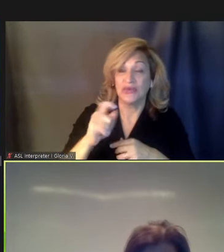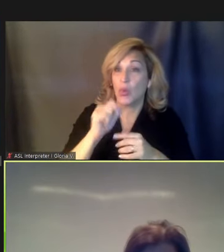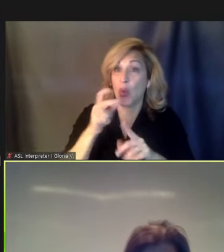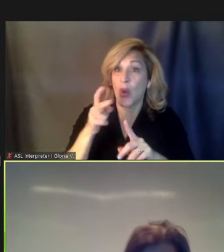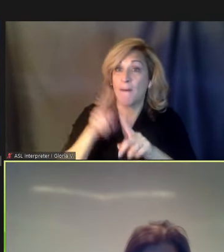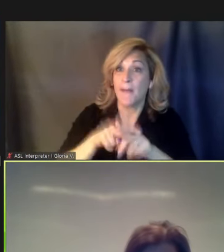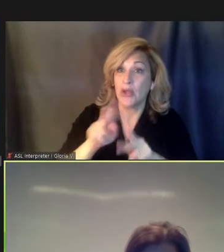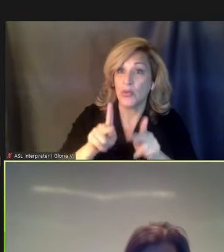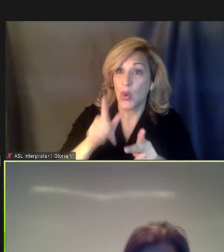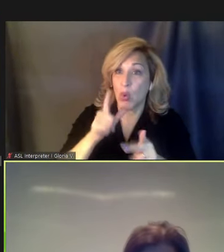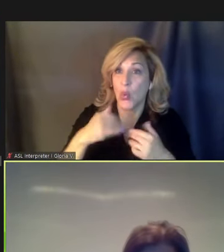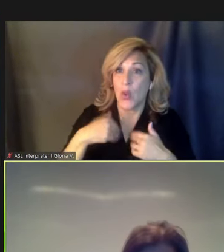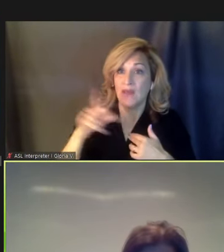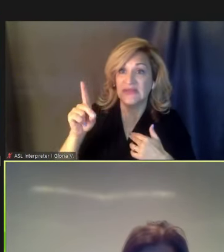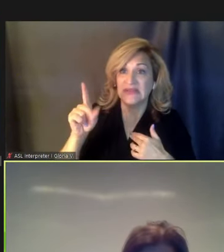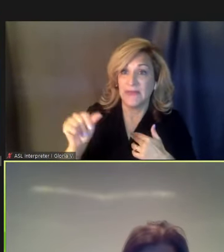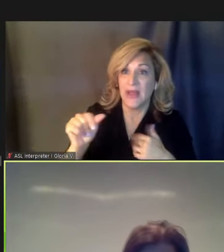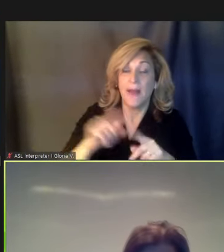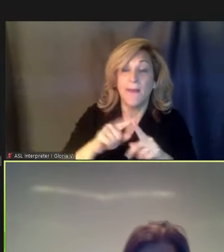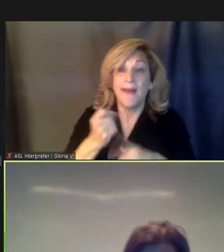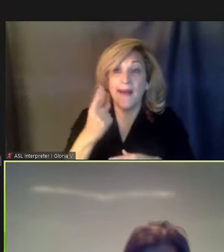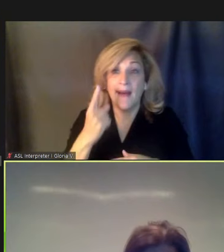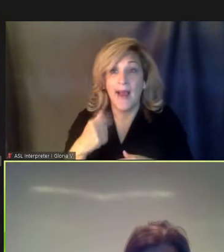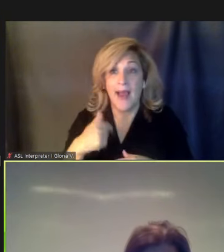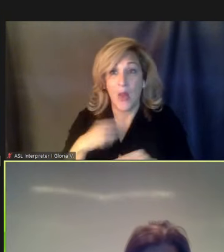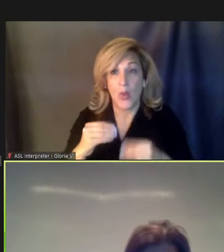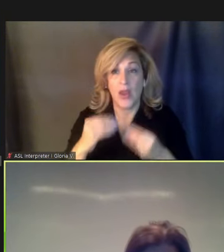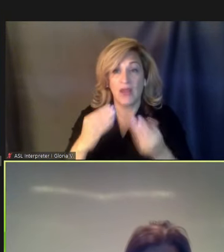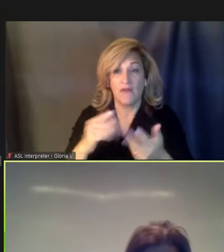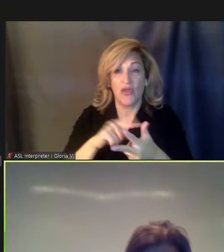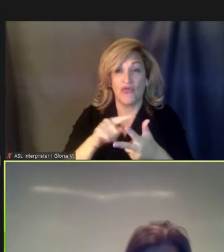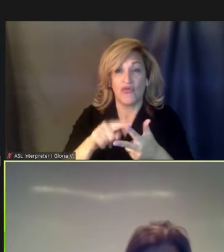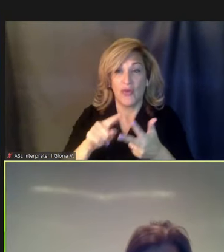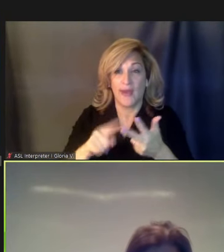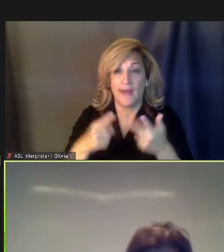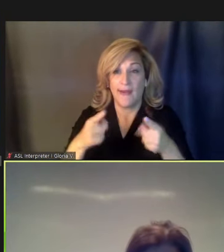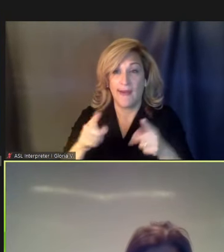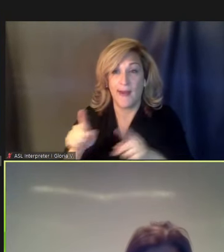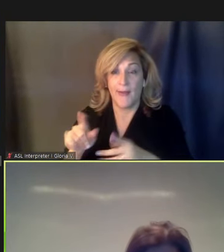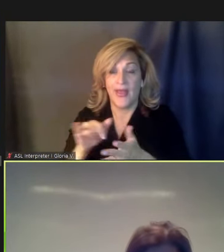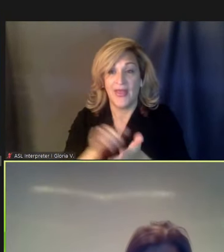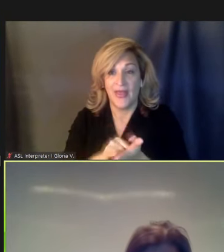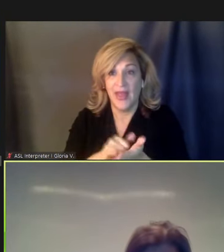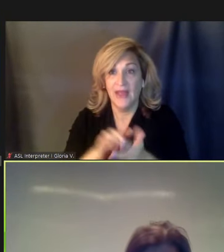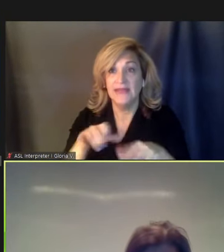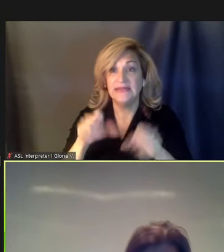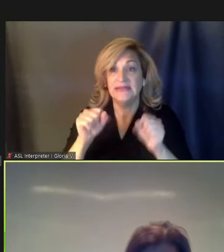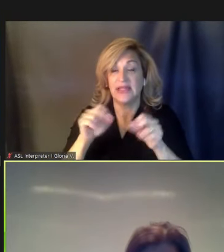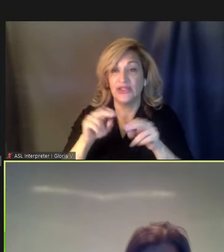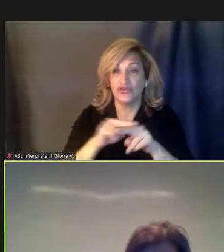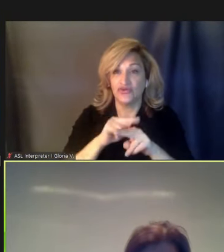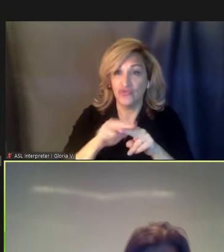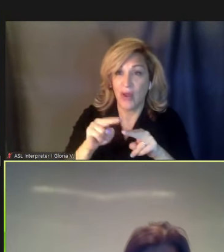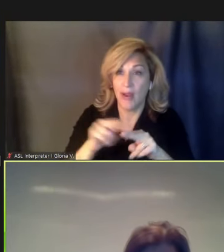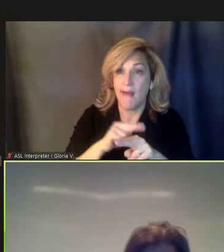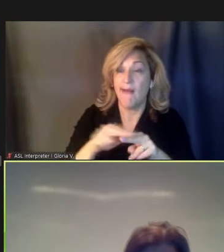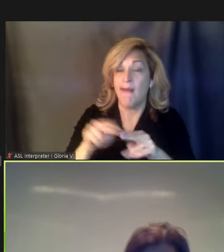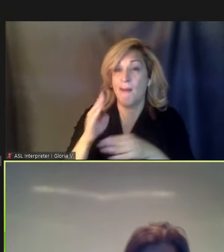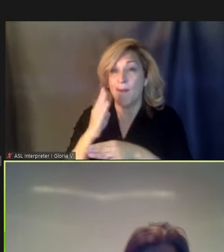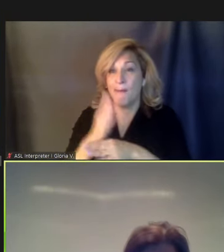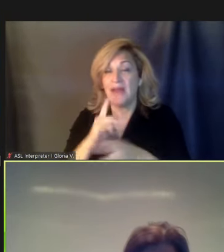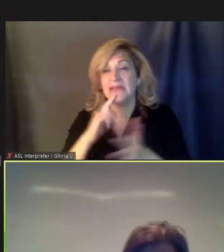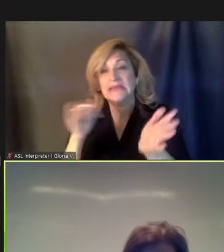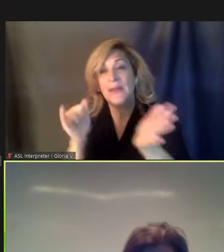people with disabilities. However, I will give you three scenarios in which taking public transportation is